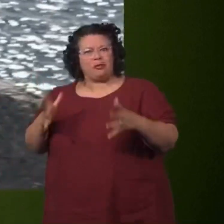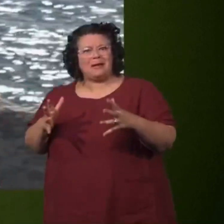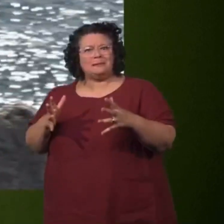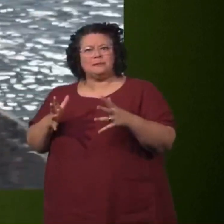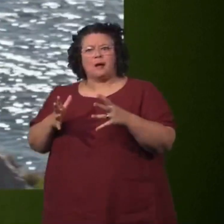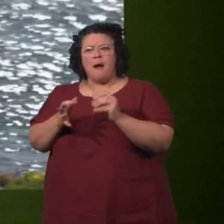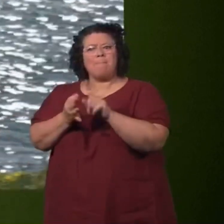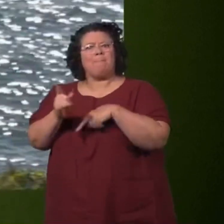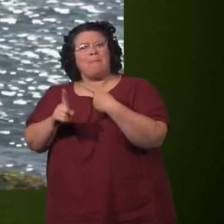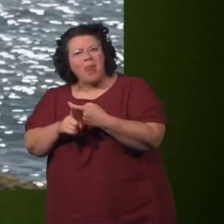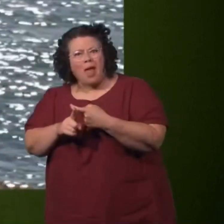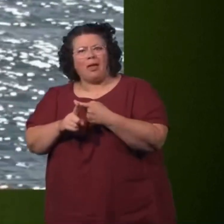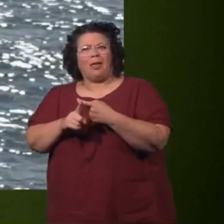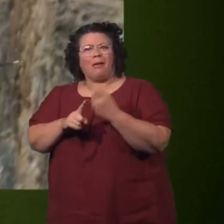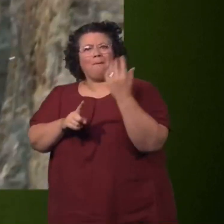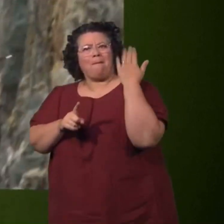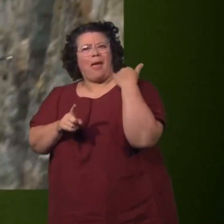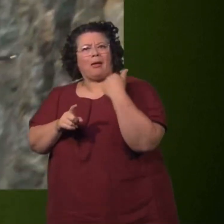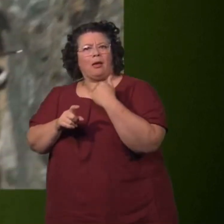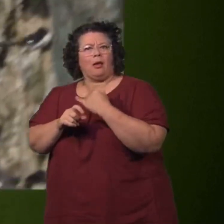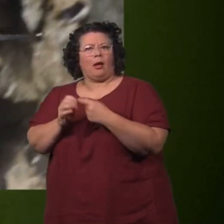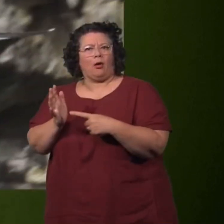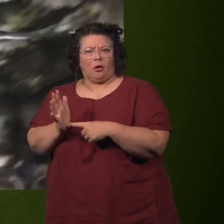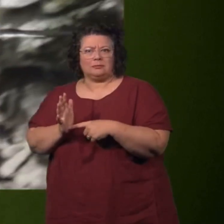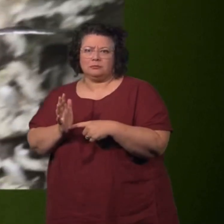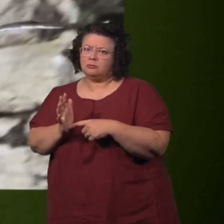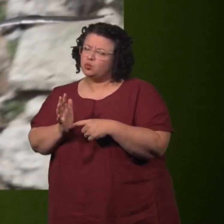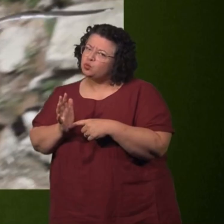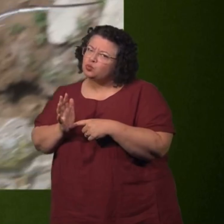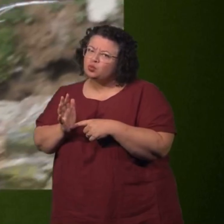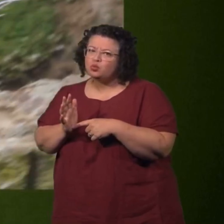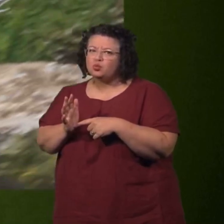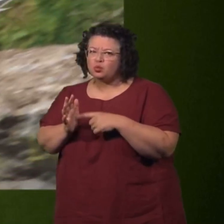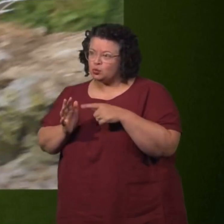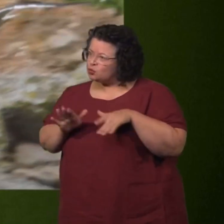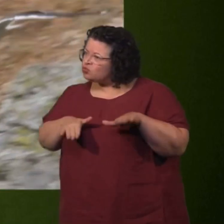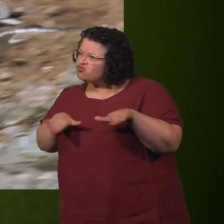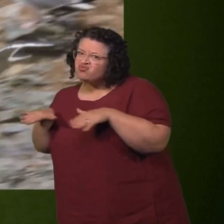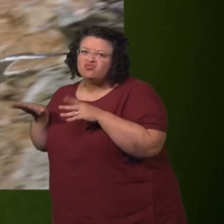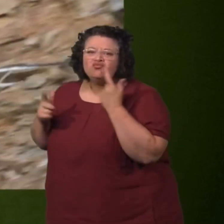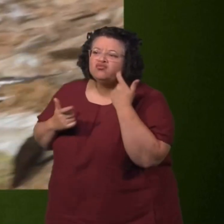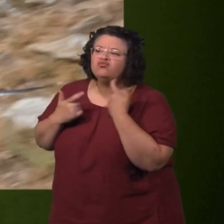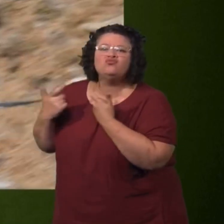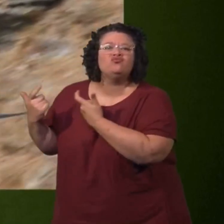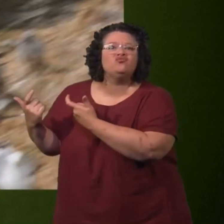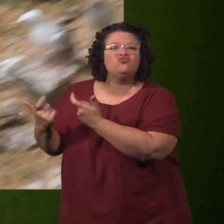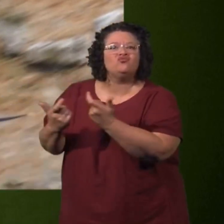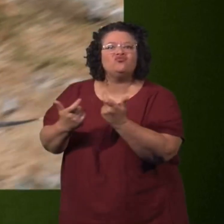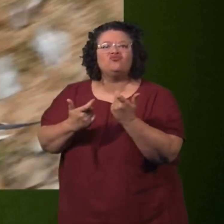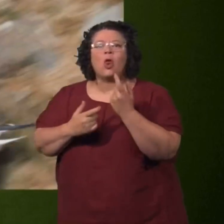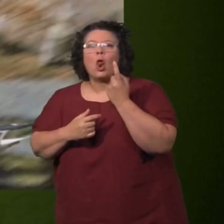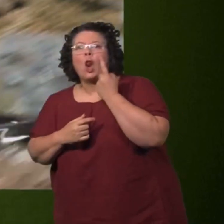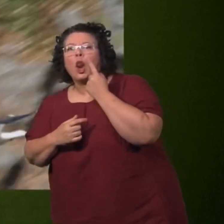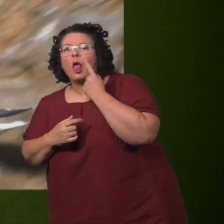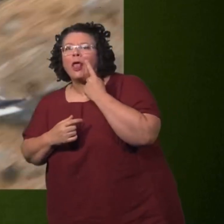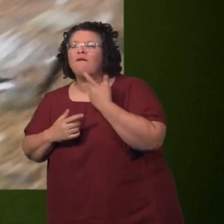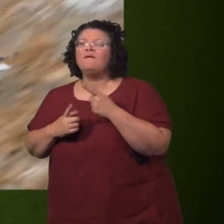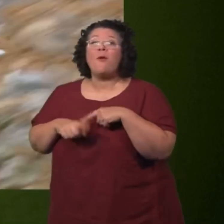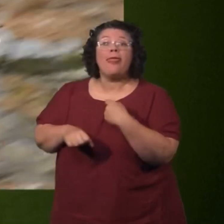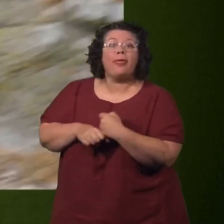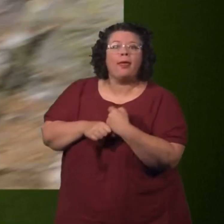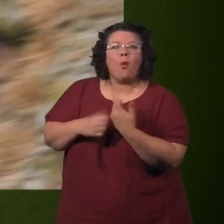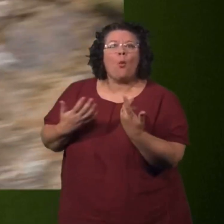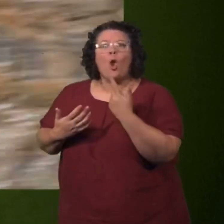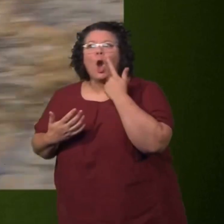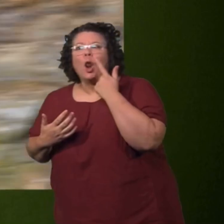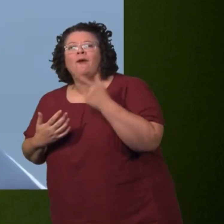ominous, chunky, much larger, greater blackback gull as well. Now, you see both species cruising,